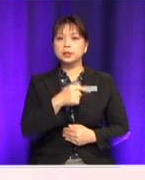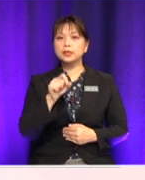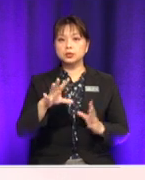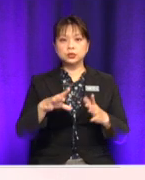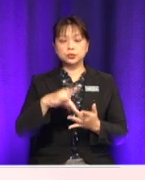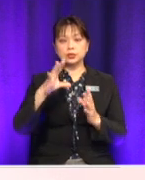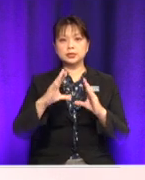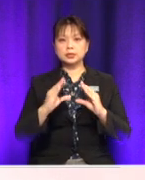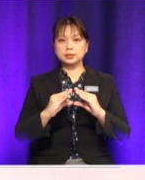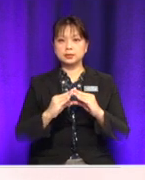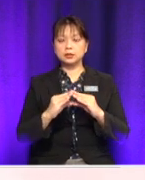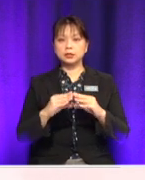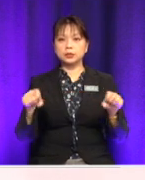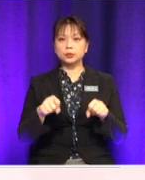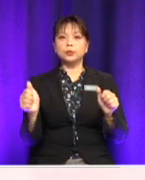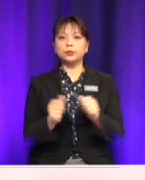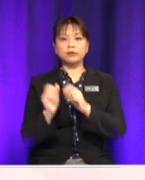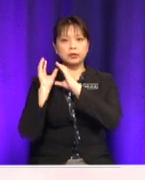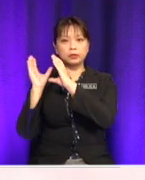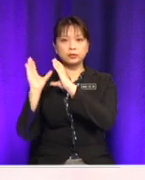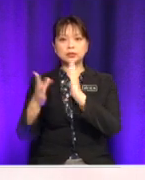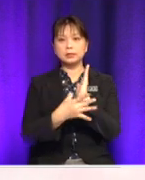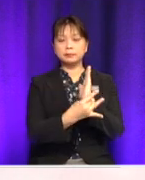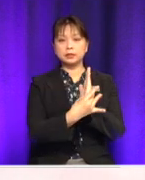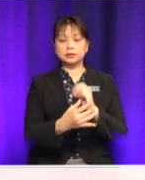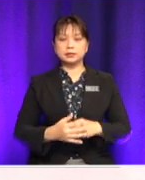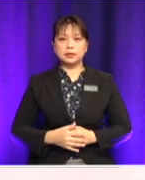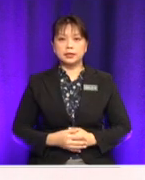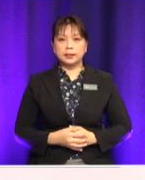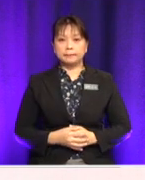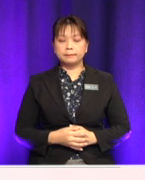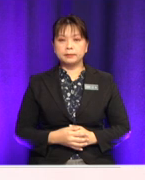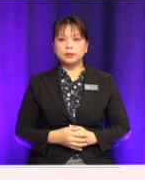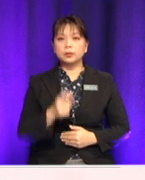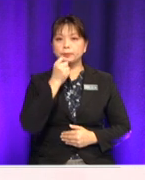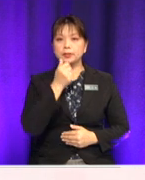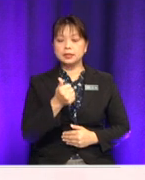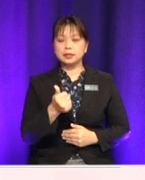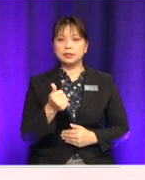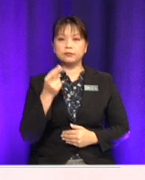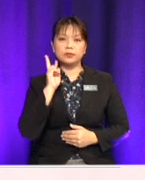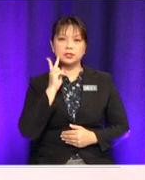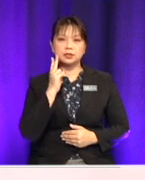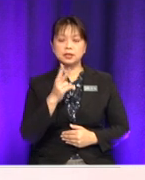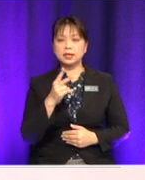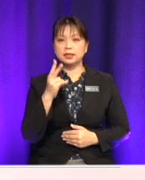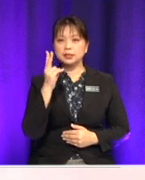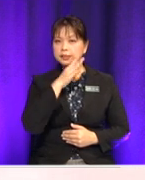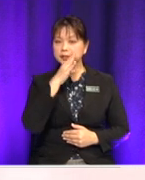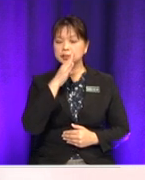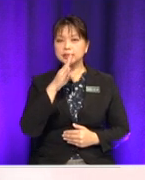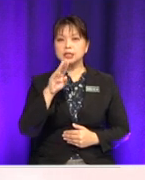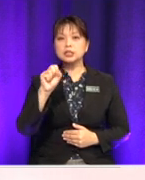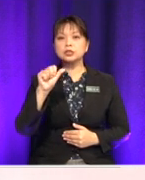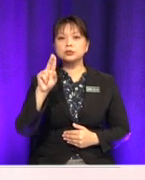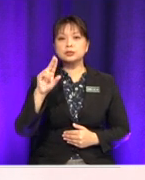rice cooked in coconut milk, traditionally served with boiled egg, peanuts, vegetables and a chili sauce. A simple